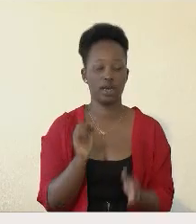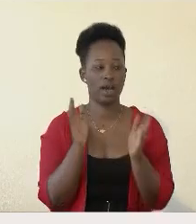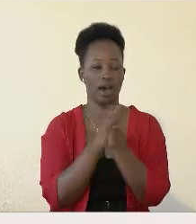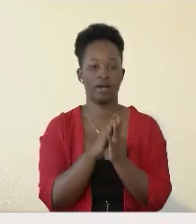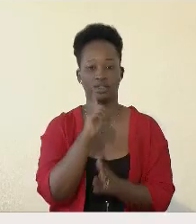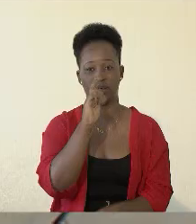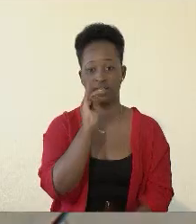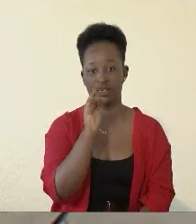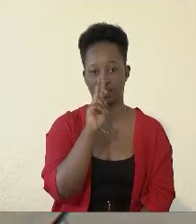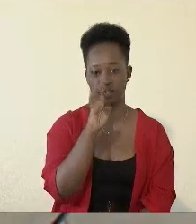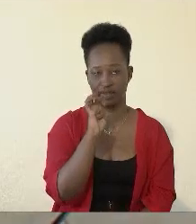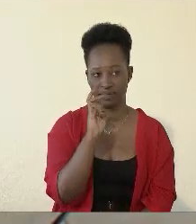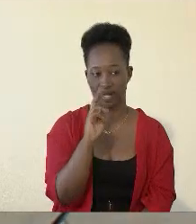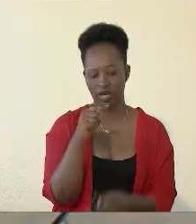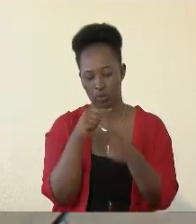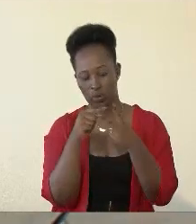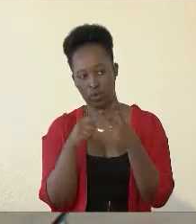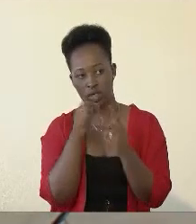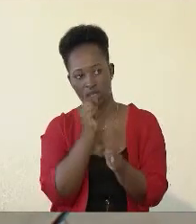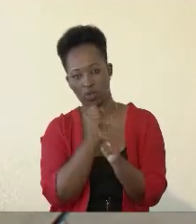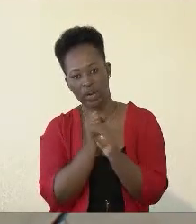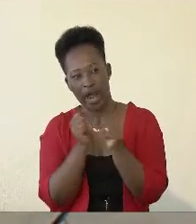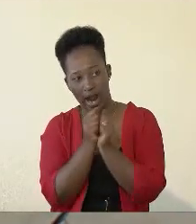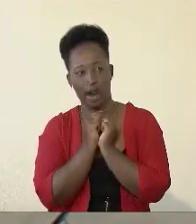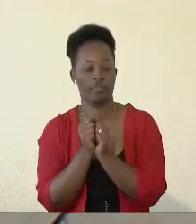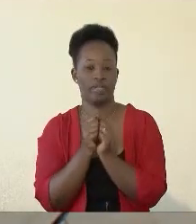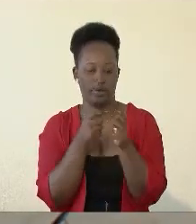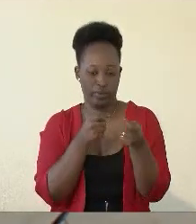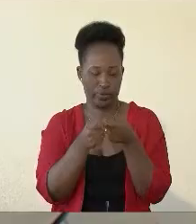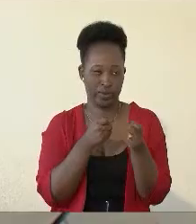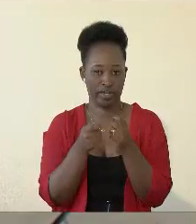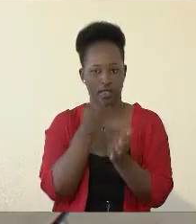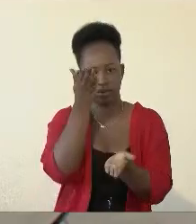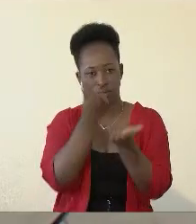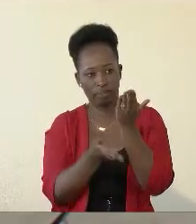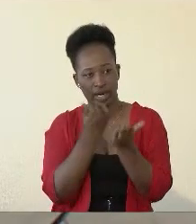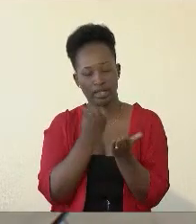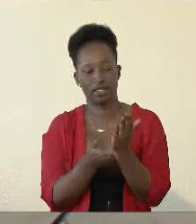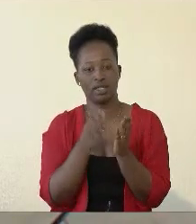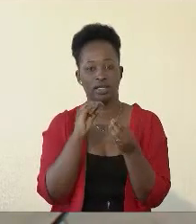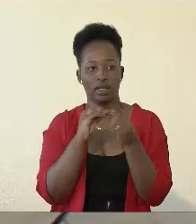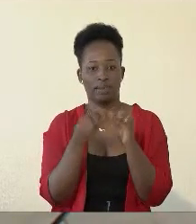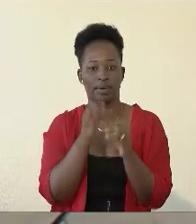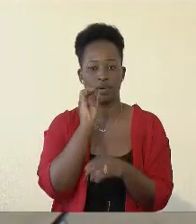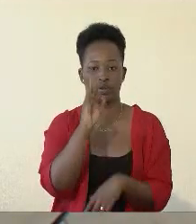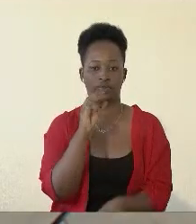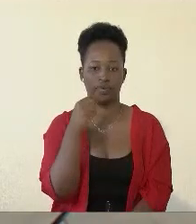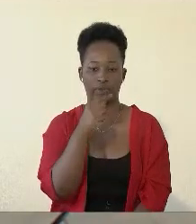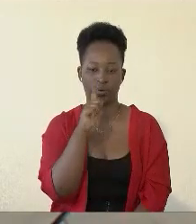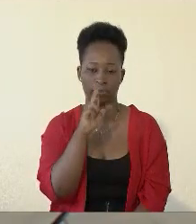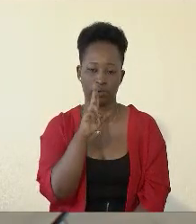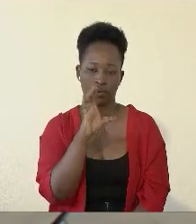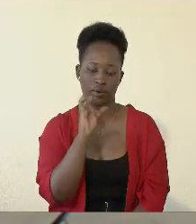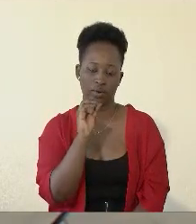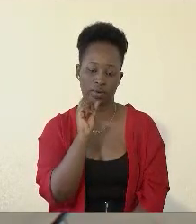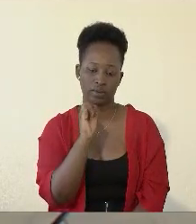2 organs, they work antagonistically to regulate, to balance the amount of glucose in the blood. Have